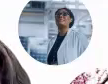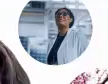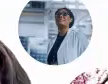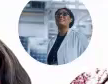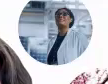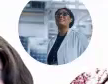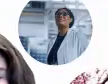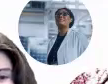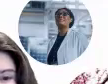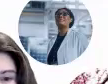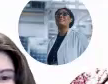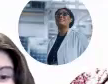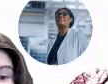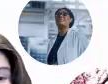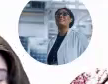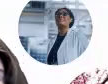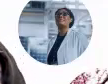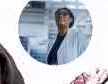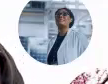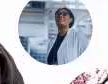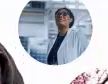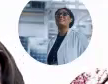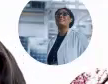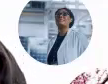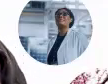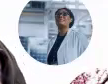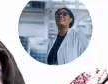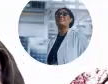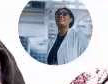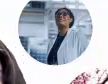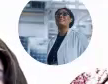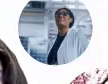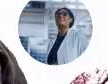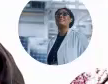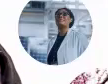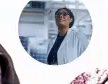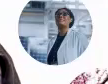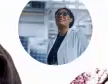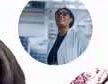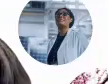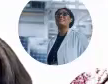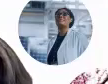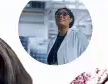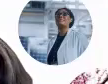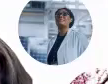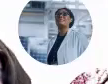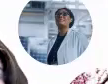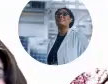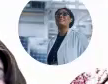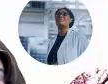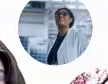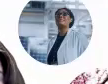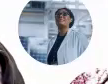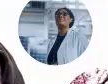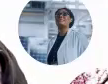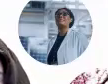Center Coordinator for the S-STEM Resource and Evaluation Center, which is abbreviated as the S-STEM REC. The